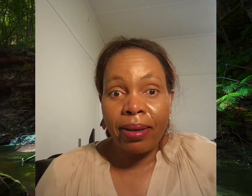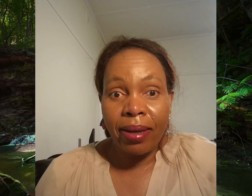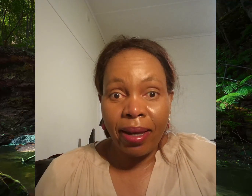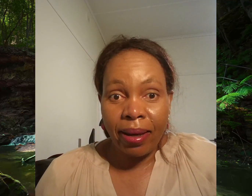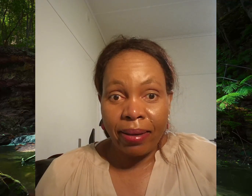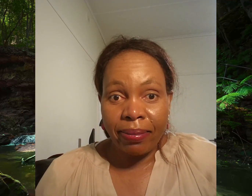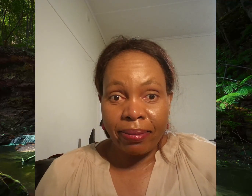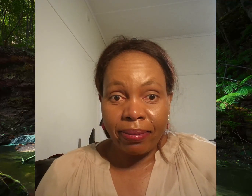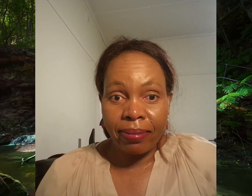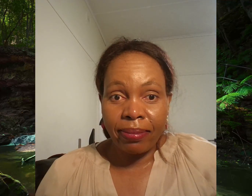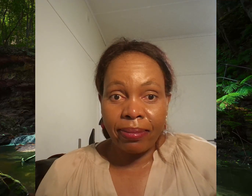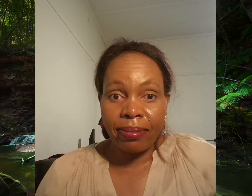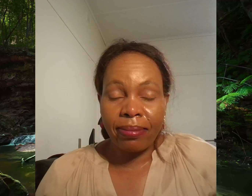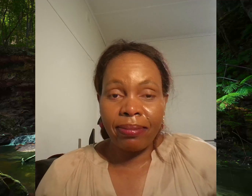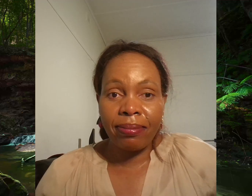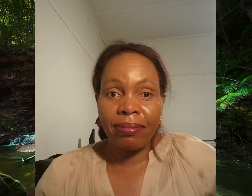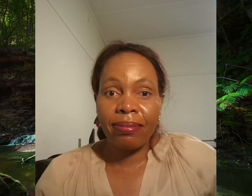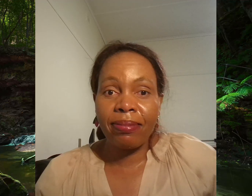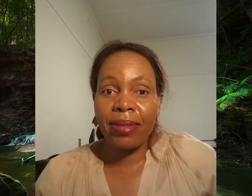Yeah.